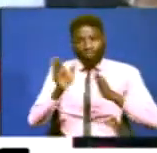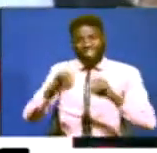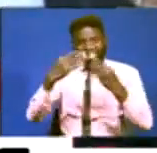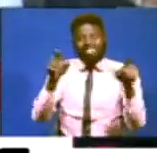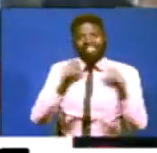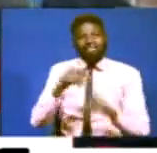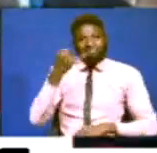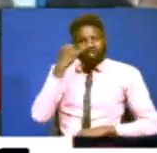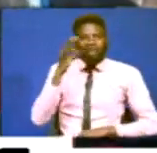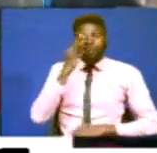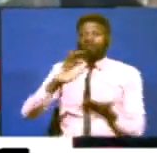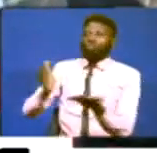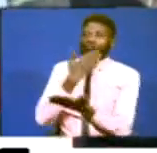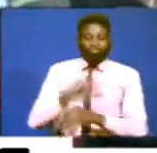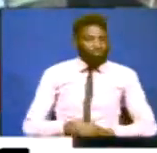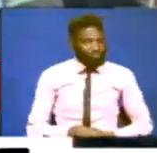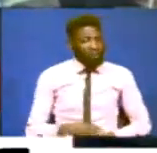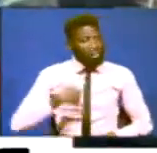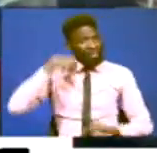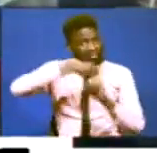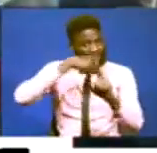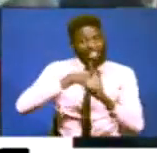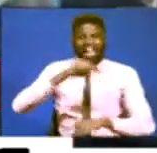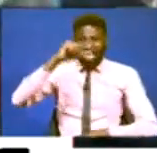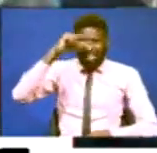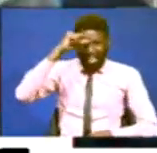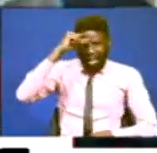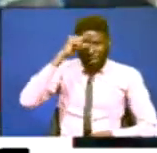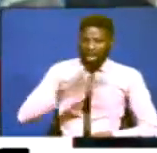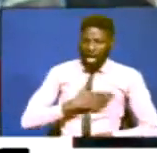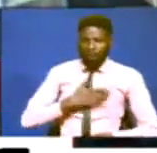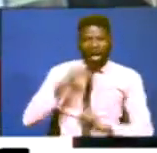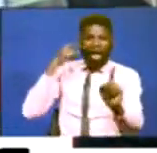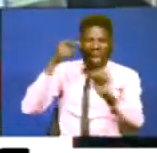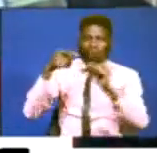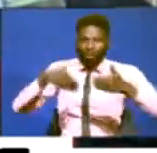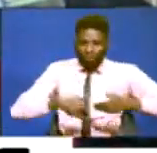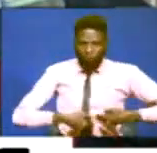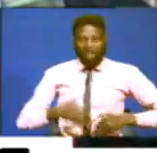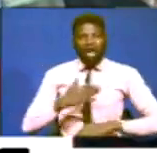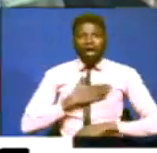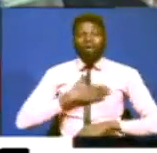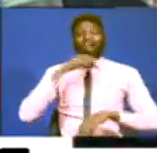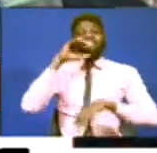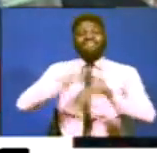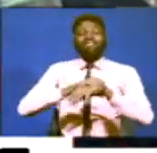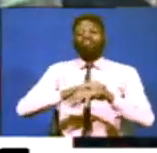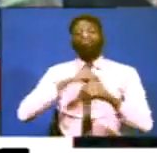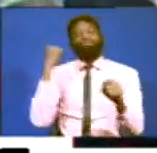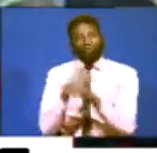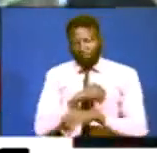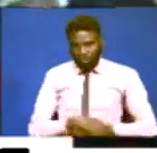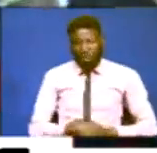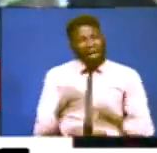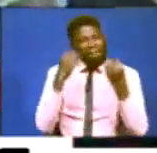shughuli, kwa sababu vijana wetu wengi saizi hawana kazi za kufanya. Na wengi ambao kuna vitu vya madawa ya kulevya, nitatafuta